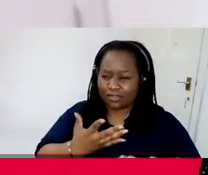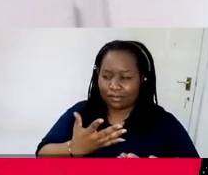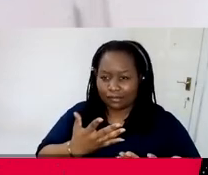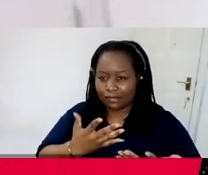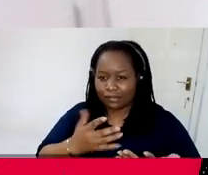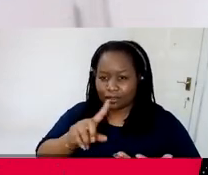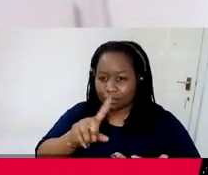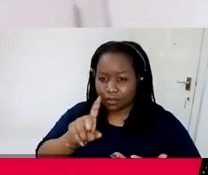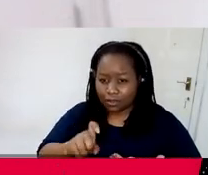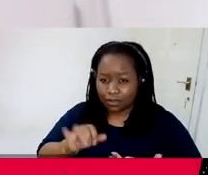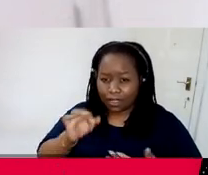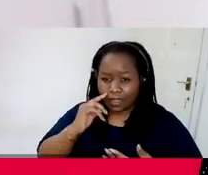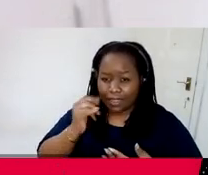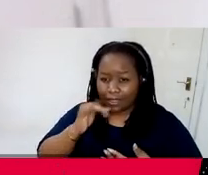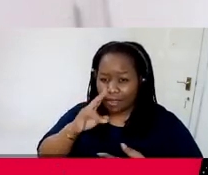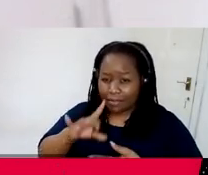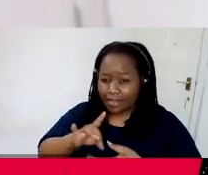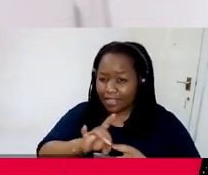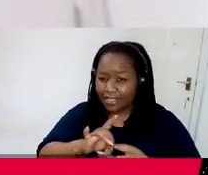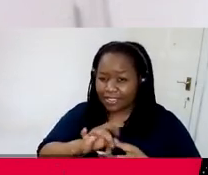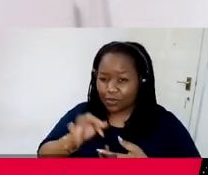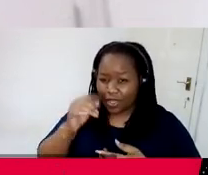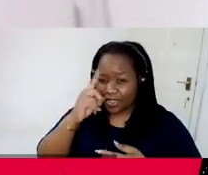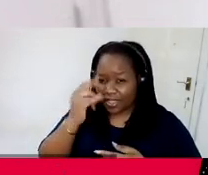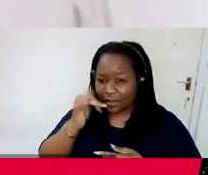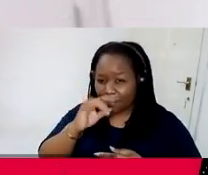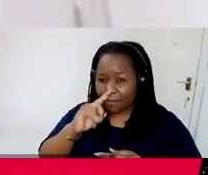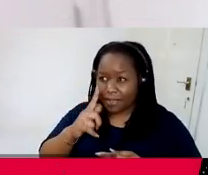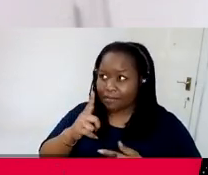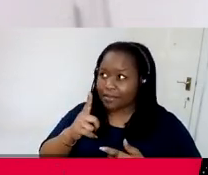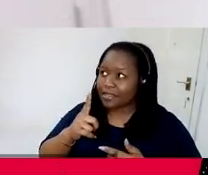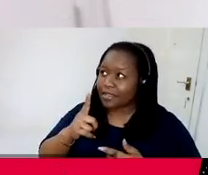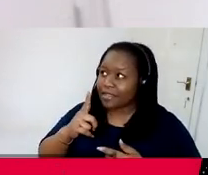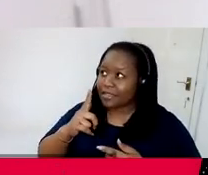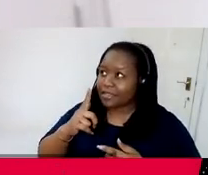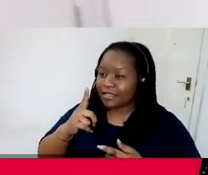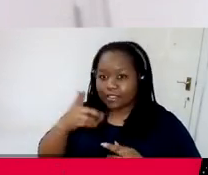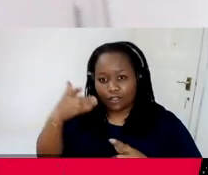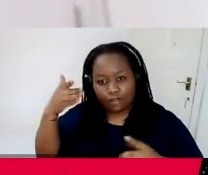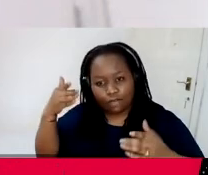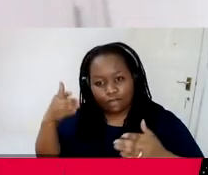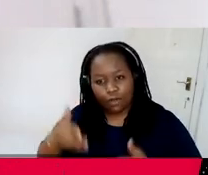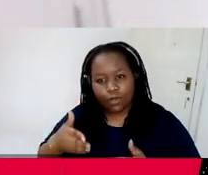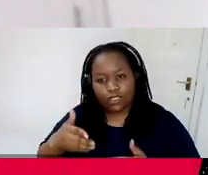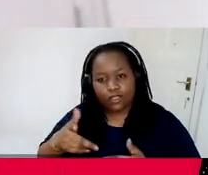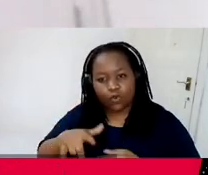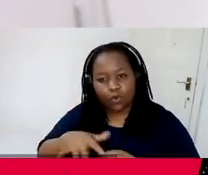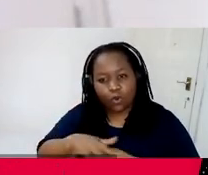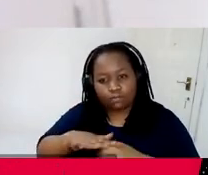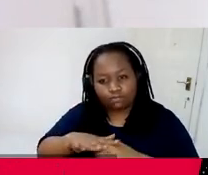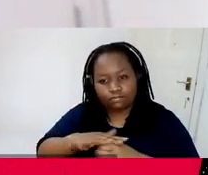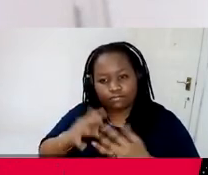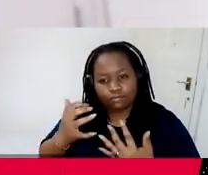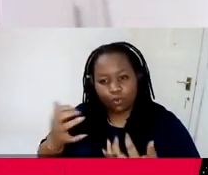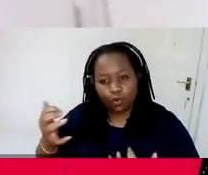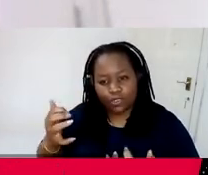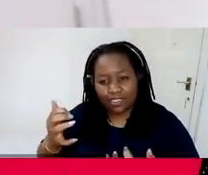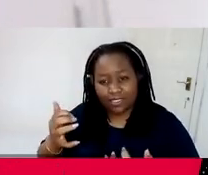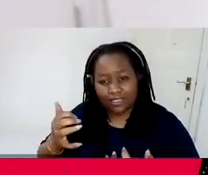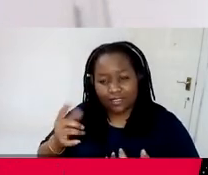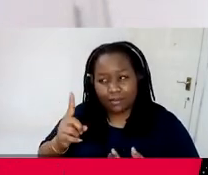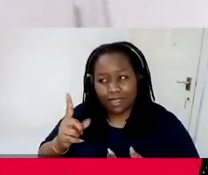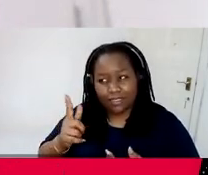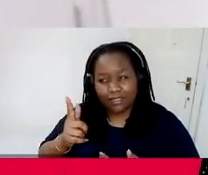But I don't know, I'd be interested to know what the conversations were between the UK and Saudi Arabia about what